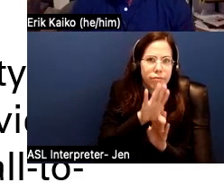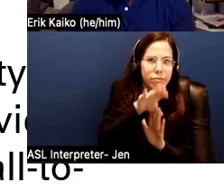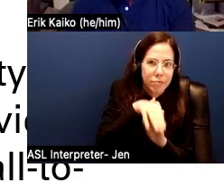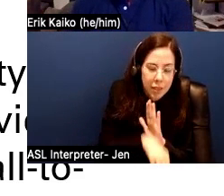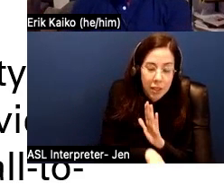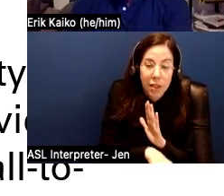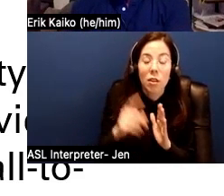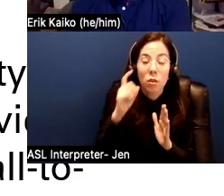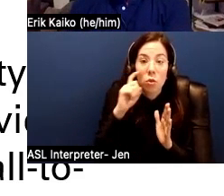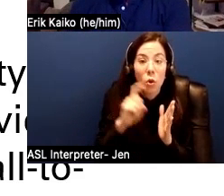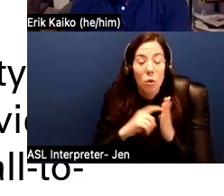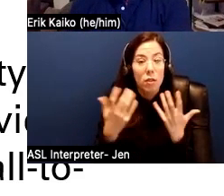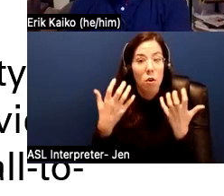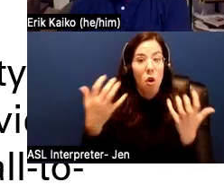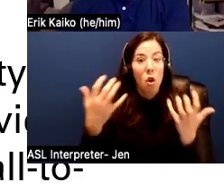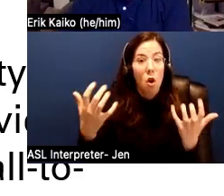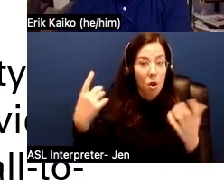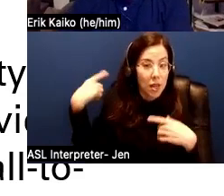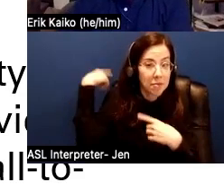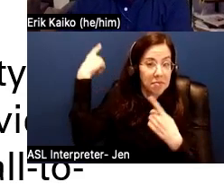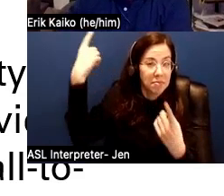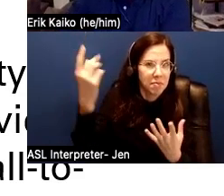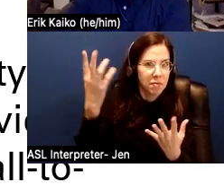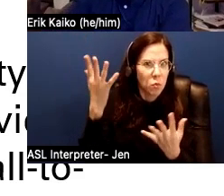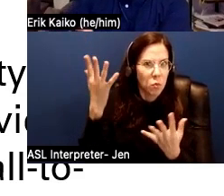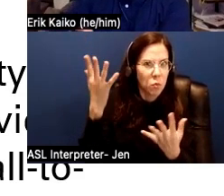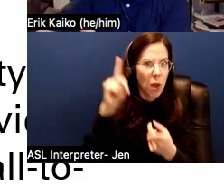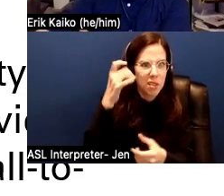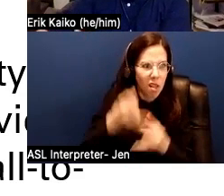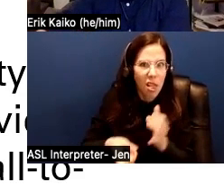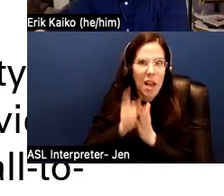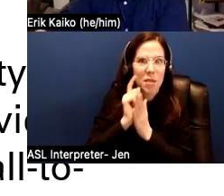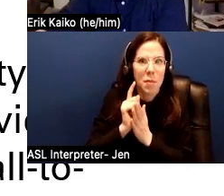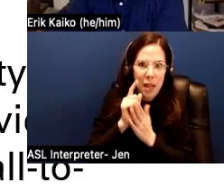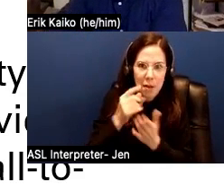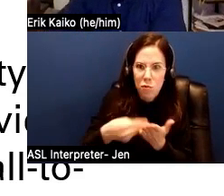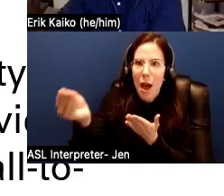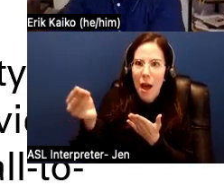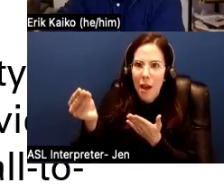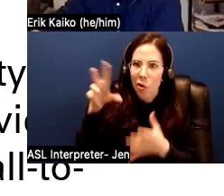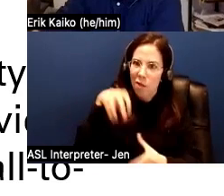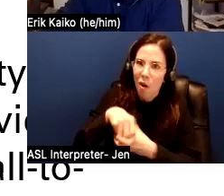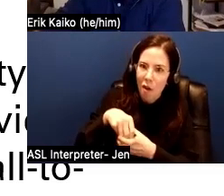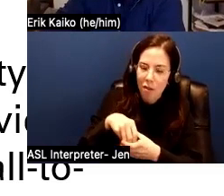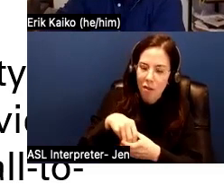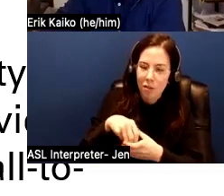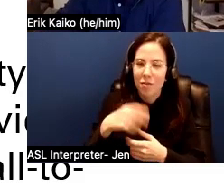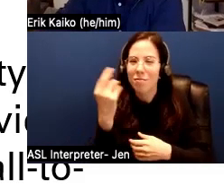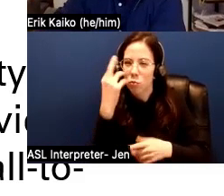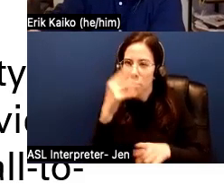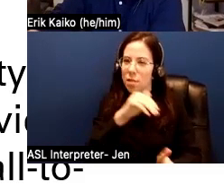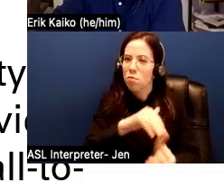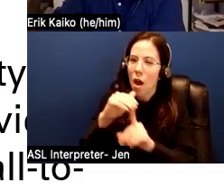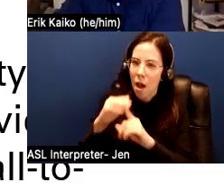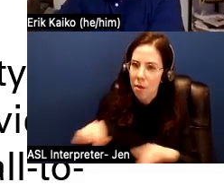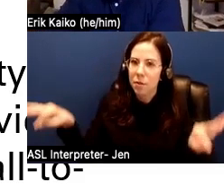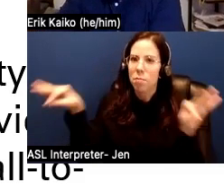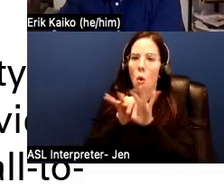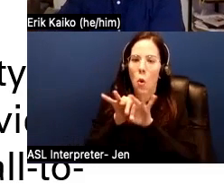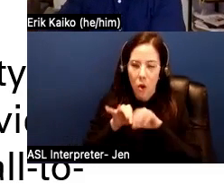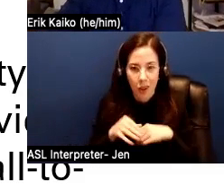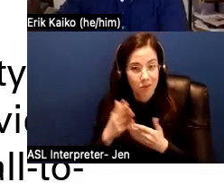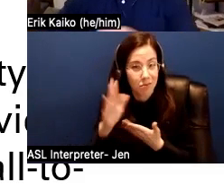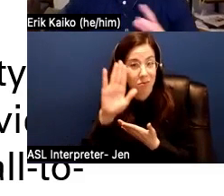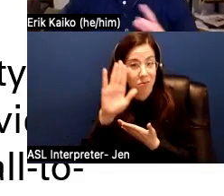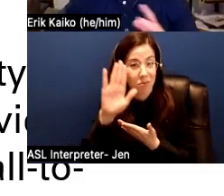offices increasingly waiting last minute to take action. So that's why things like these prompts and these are important, because you never